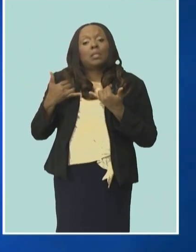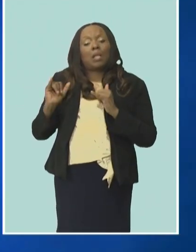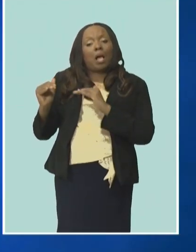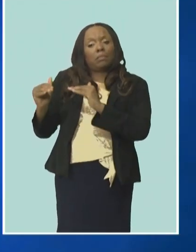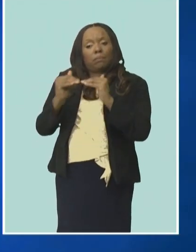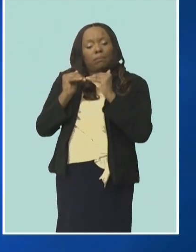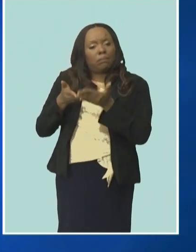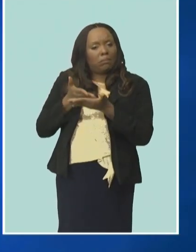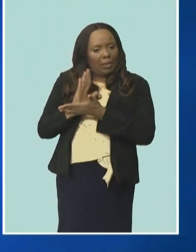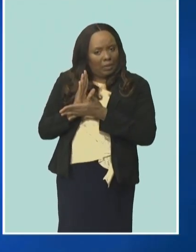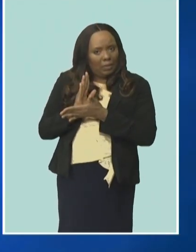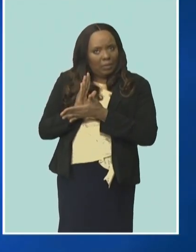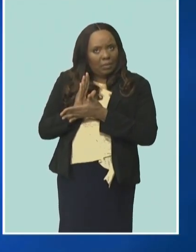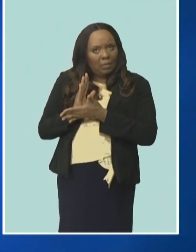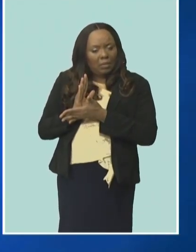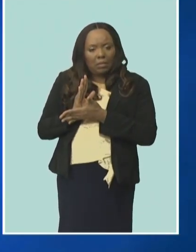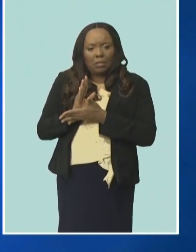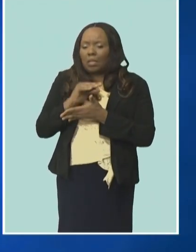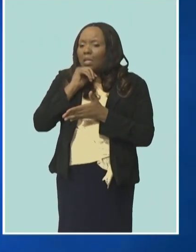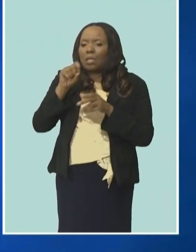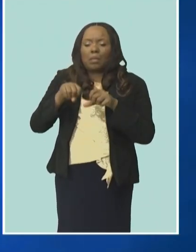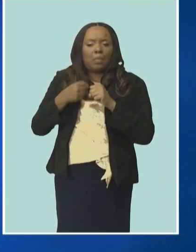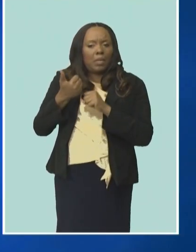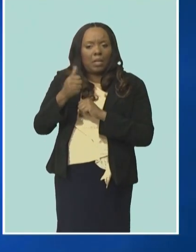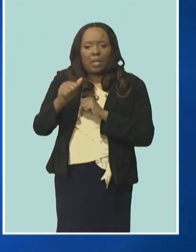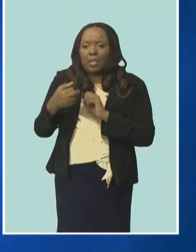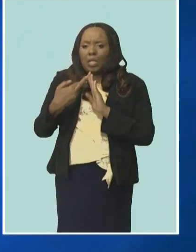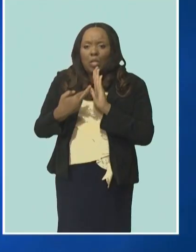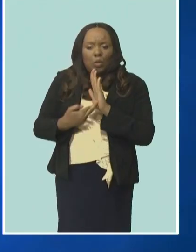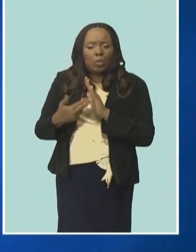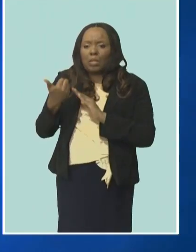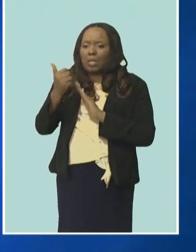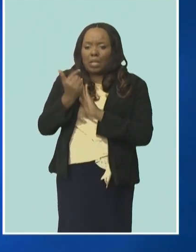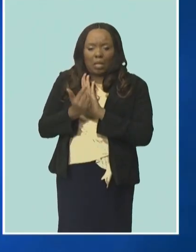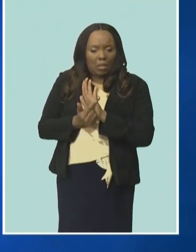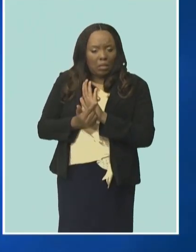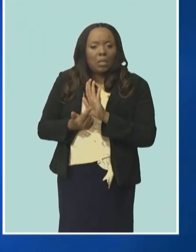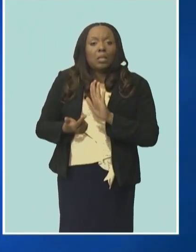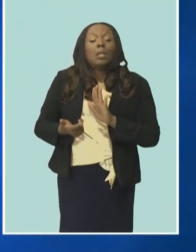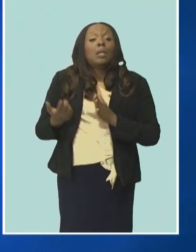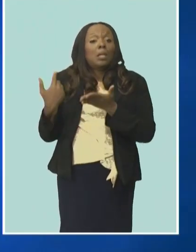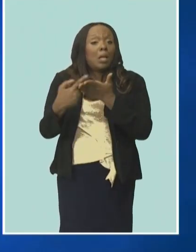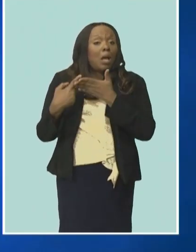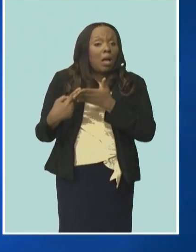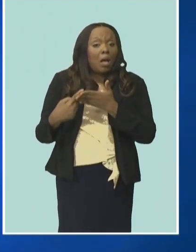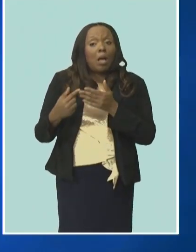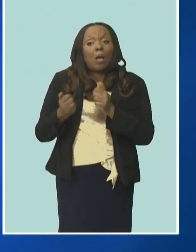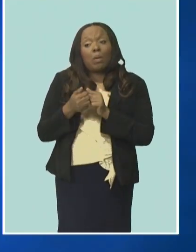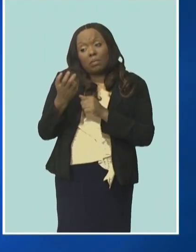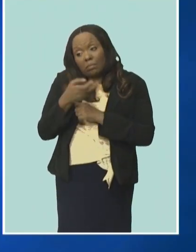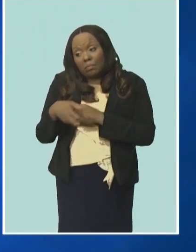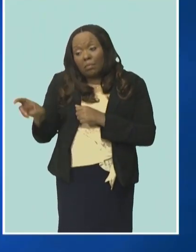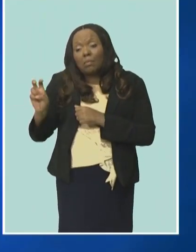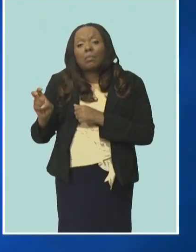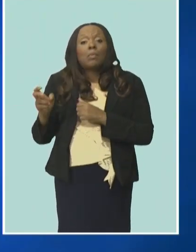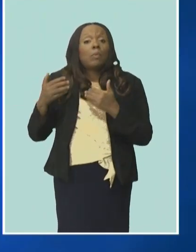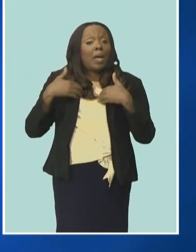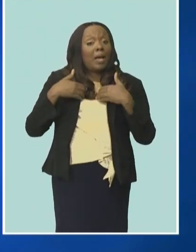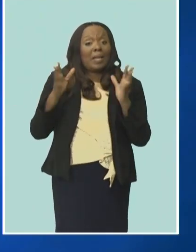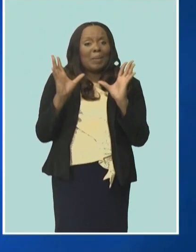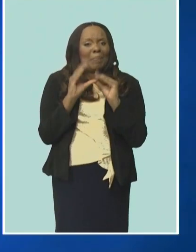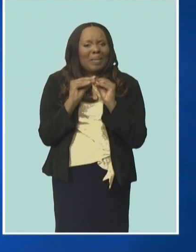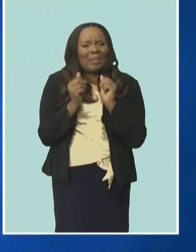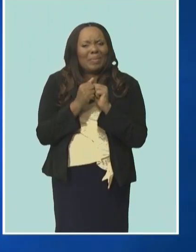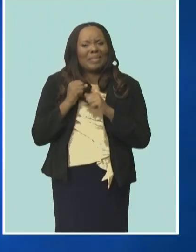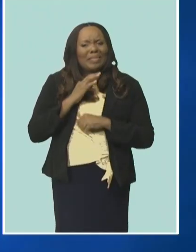officer. It is important to note that discussions about reassignments were held with staff of the geriatric